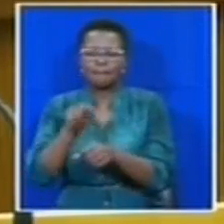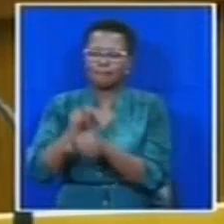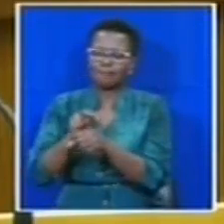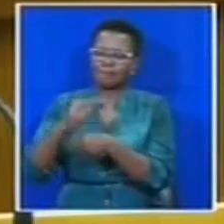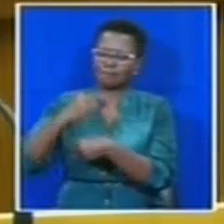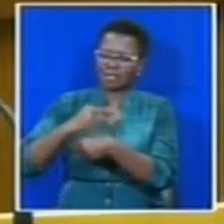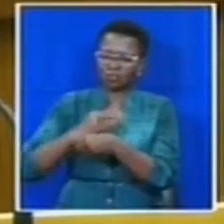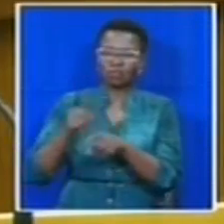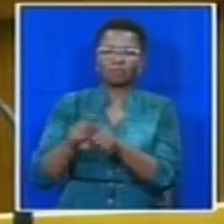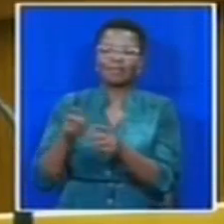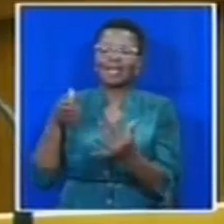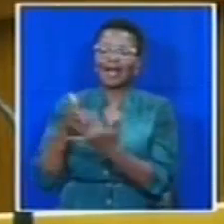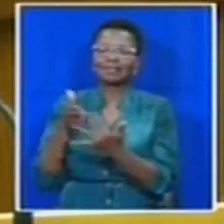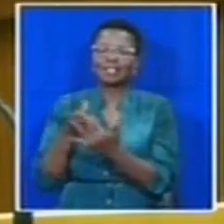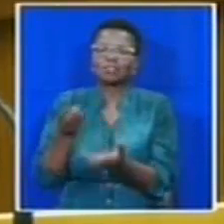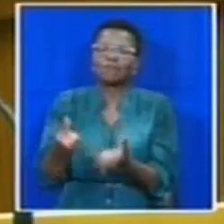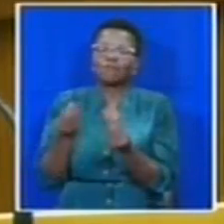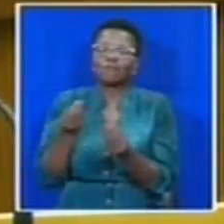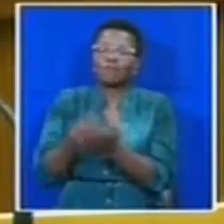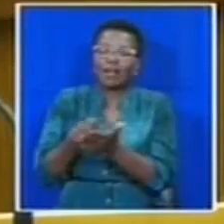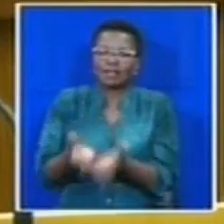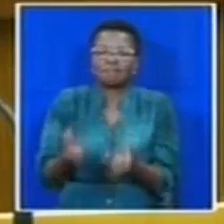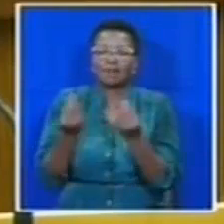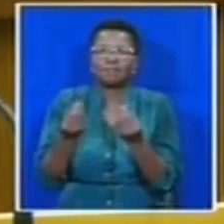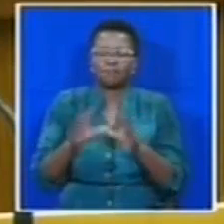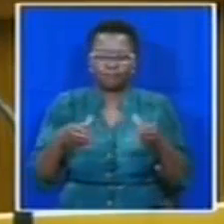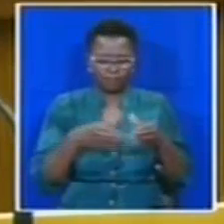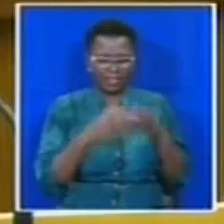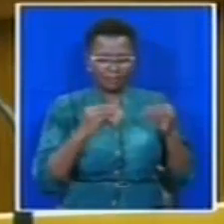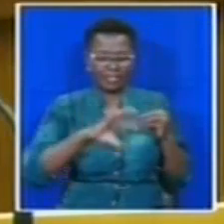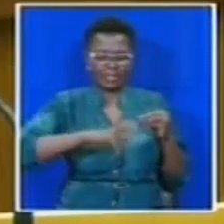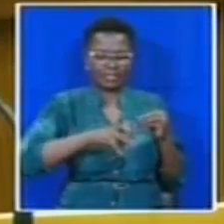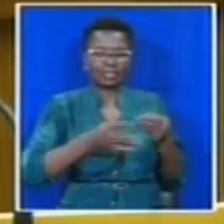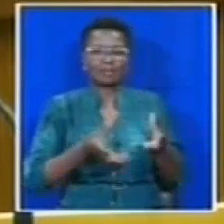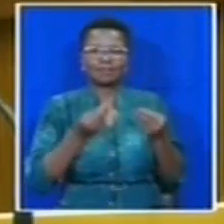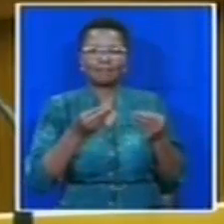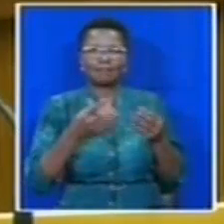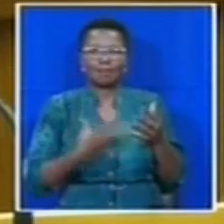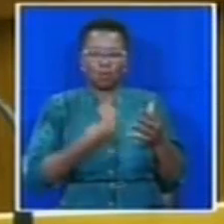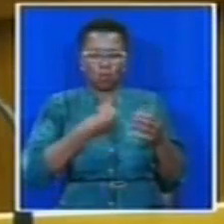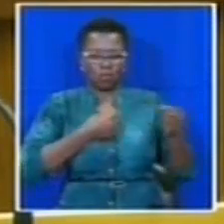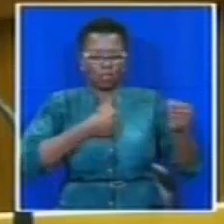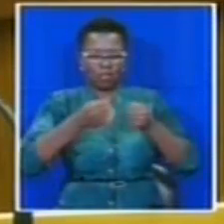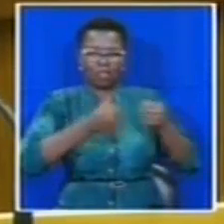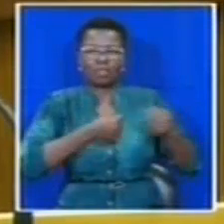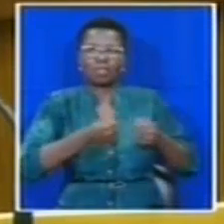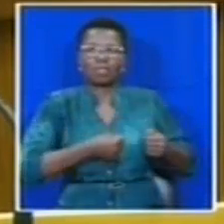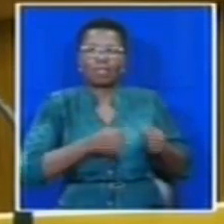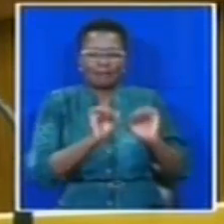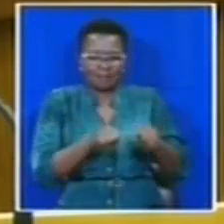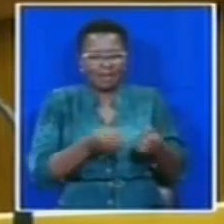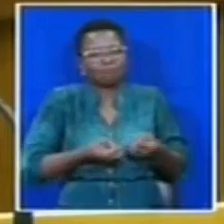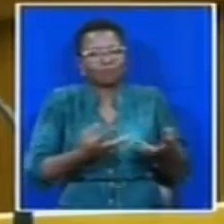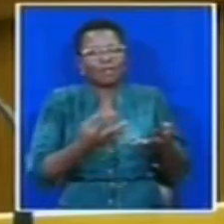market access. The business sector is also developing an internship program to improve the job readiness of young work